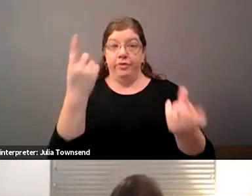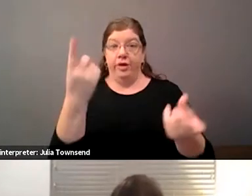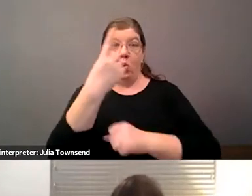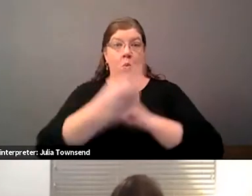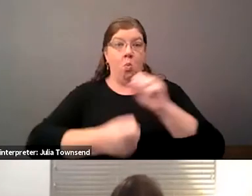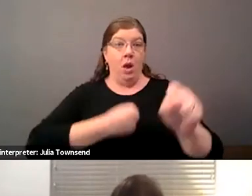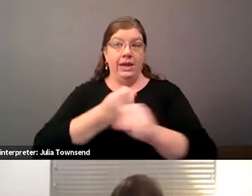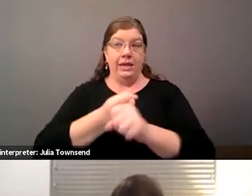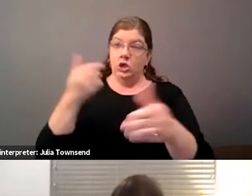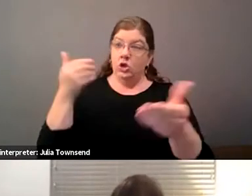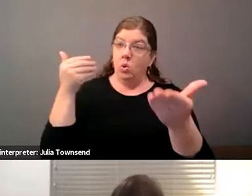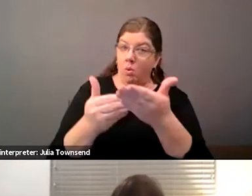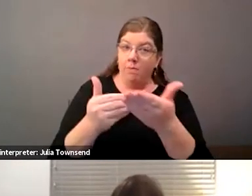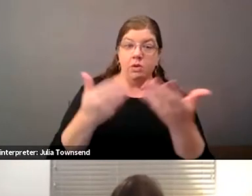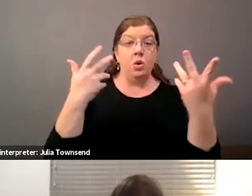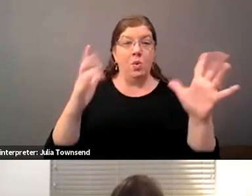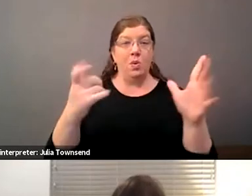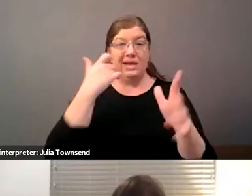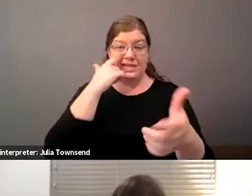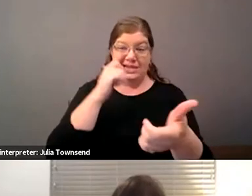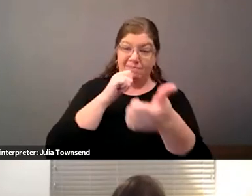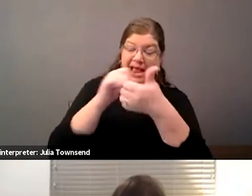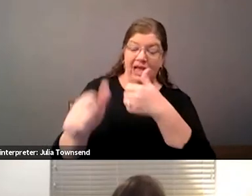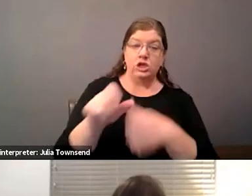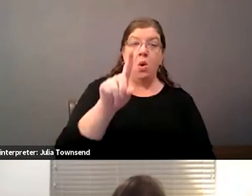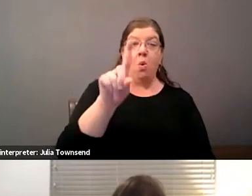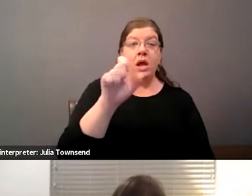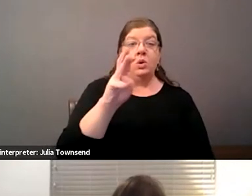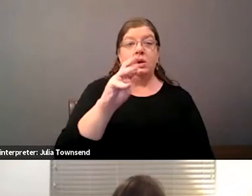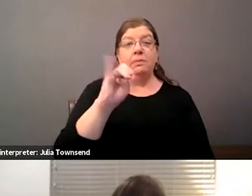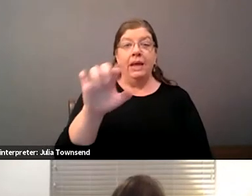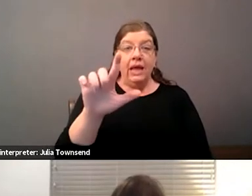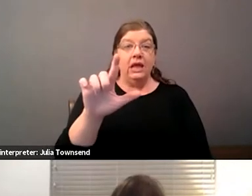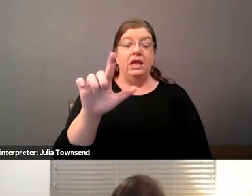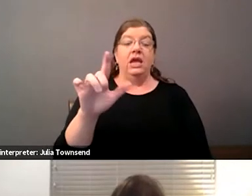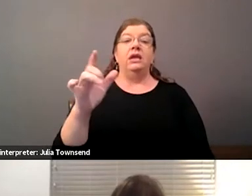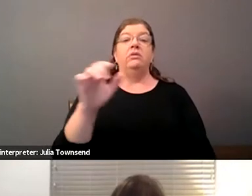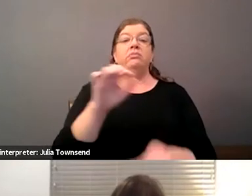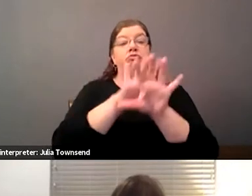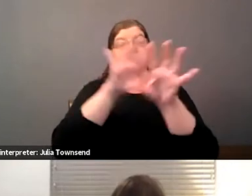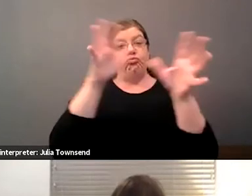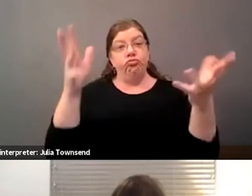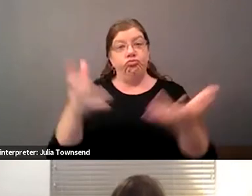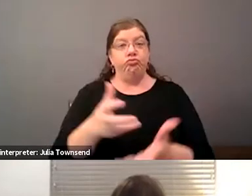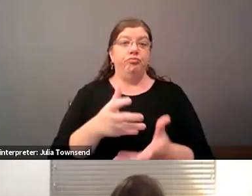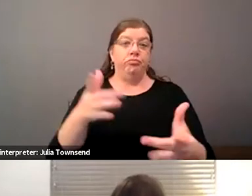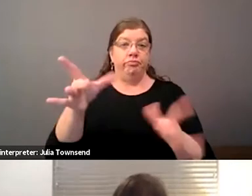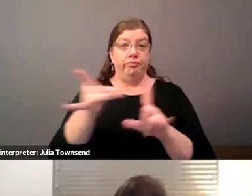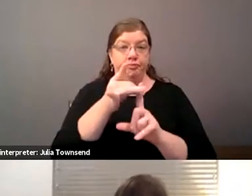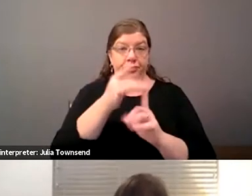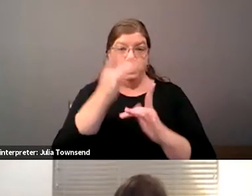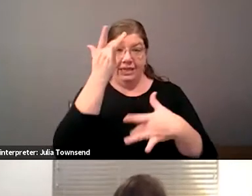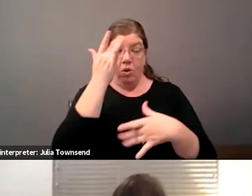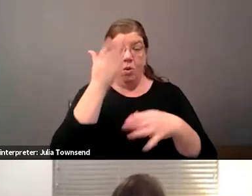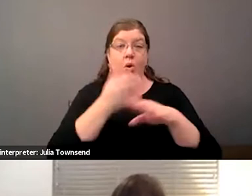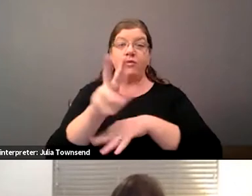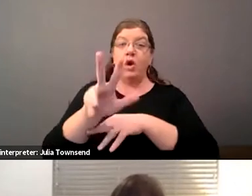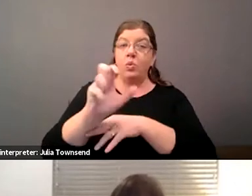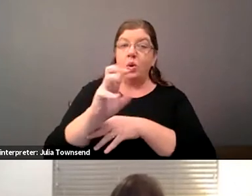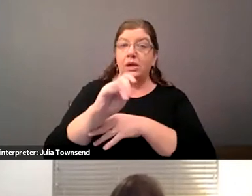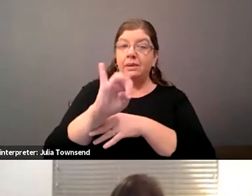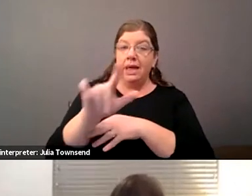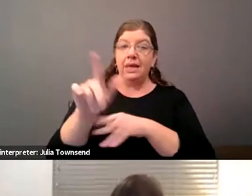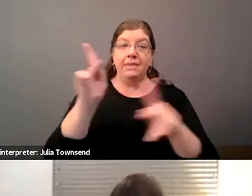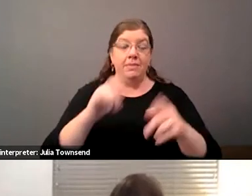one year now and we just passed 100 million infections worldwide well there are over 300 million people